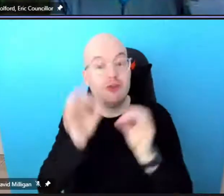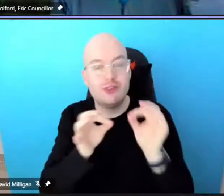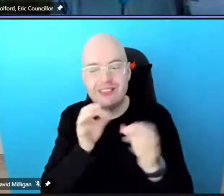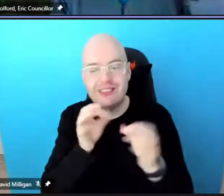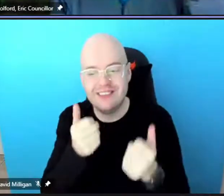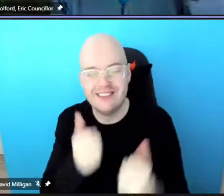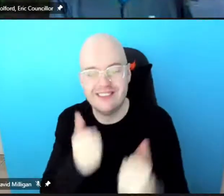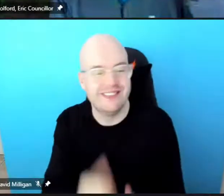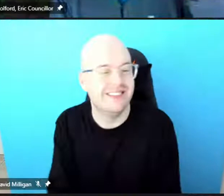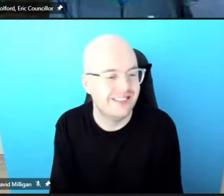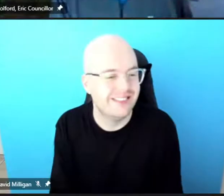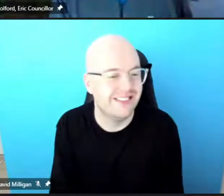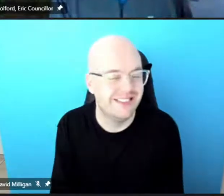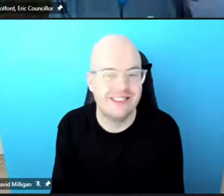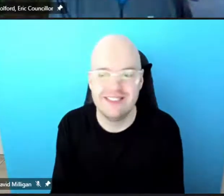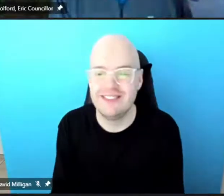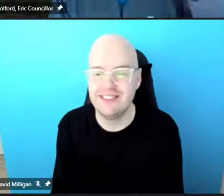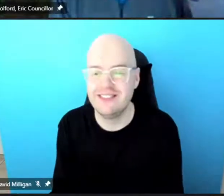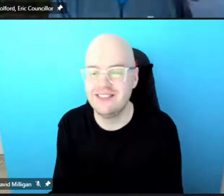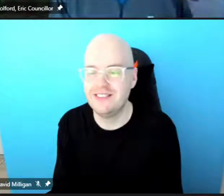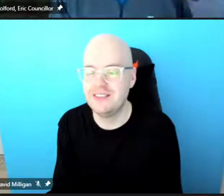Jared.